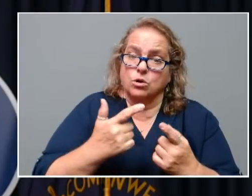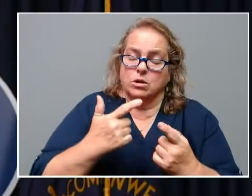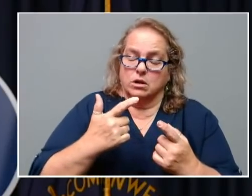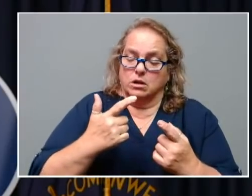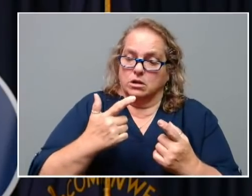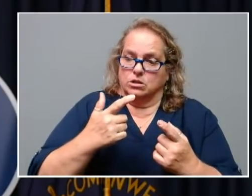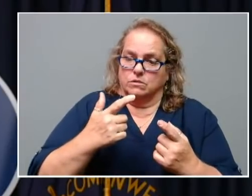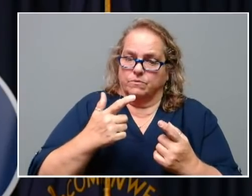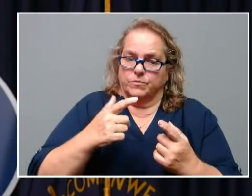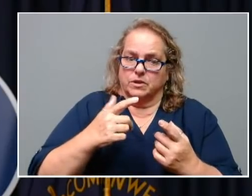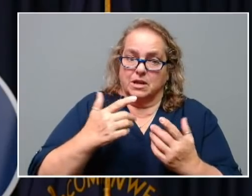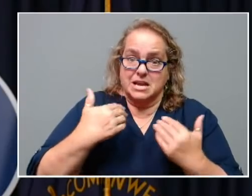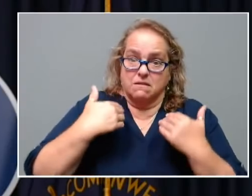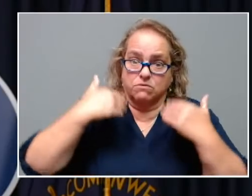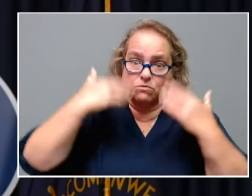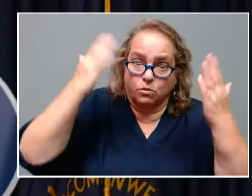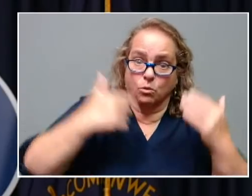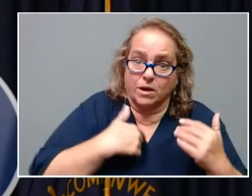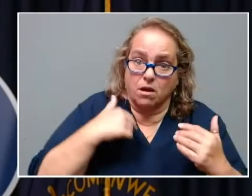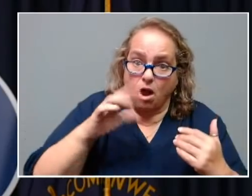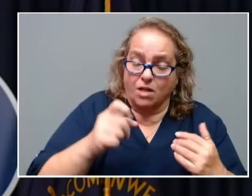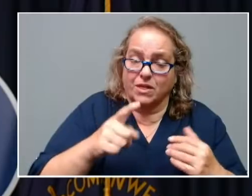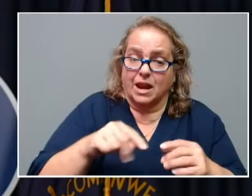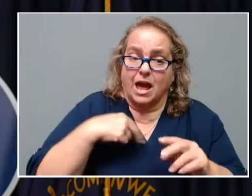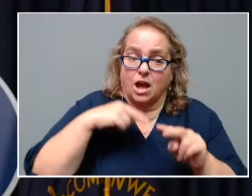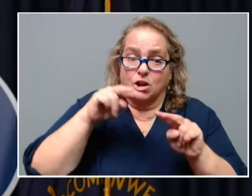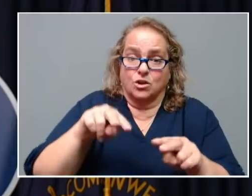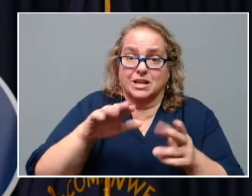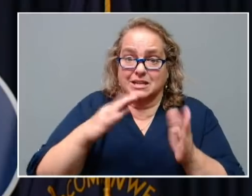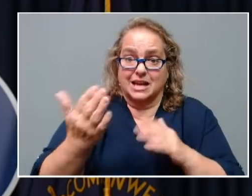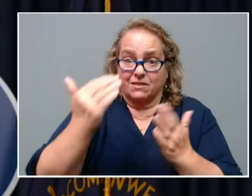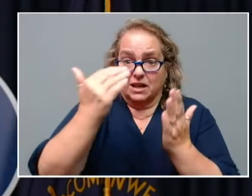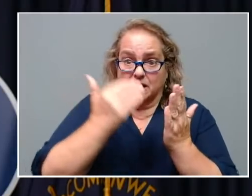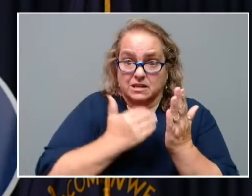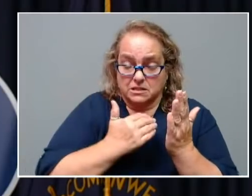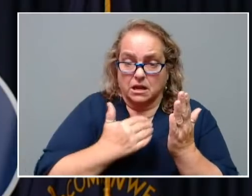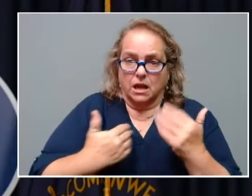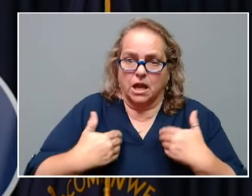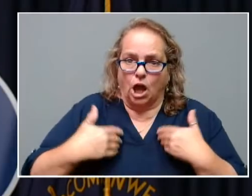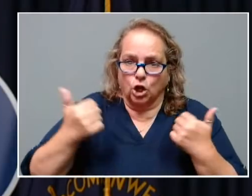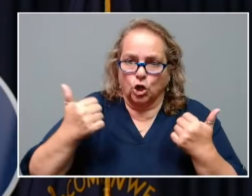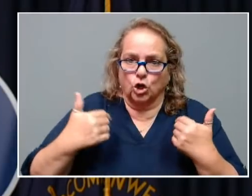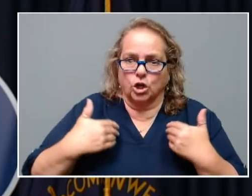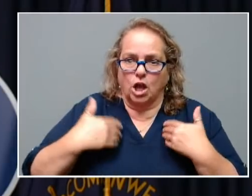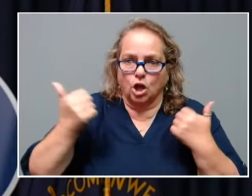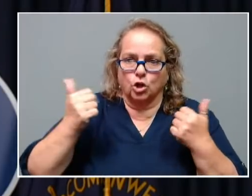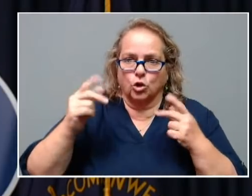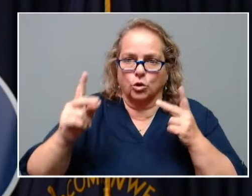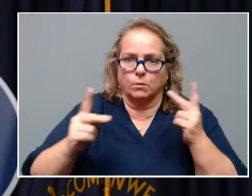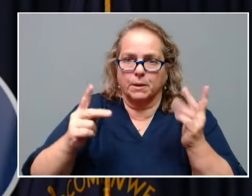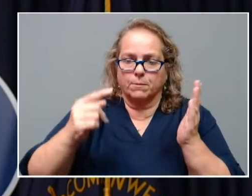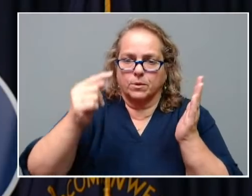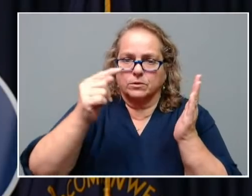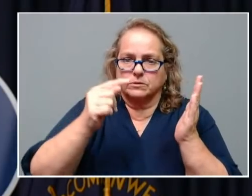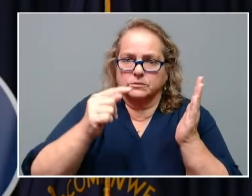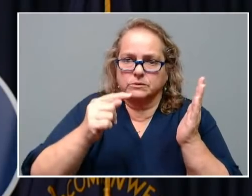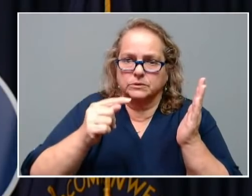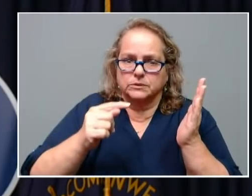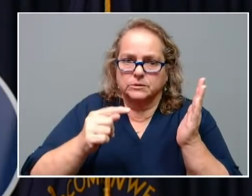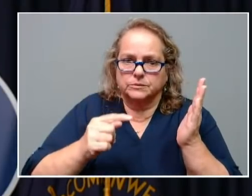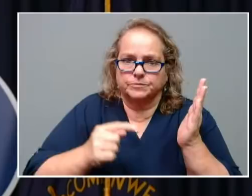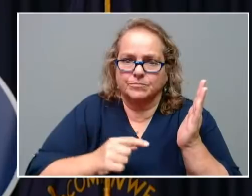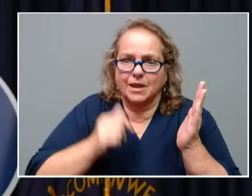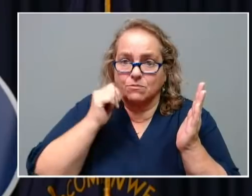people younger and younger on it, the growing percentage younger than I am every single day that I look at it. It is